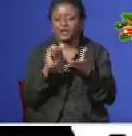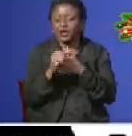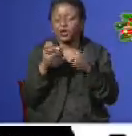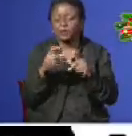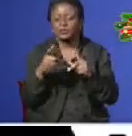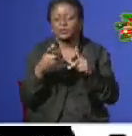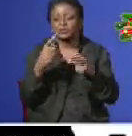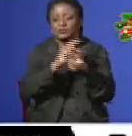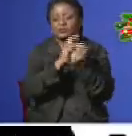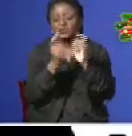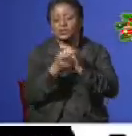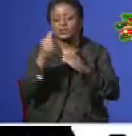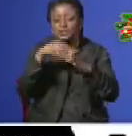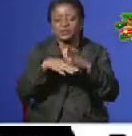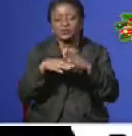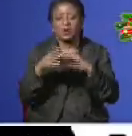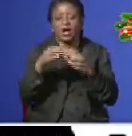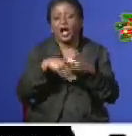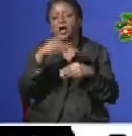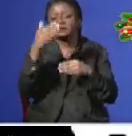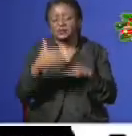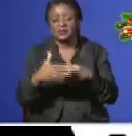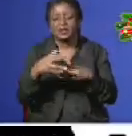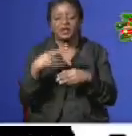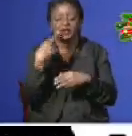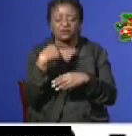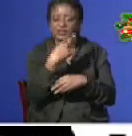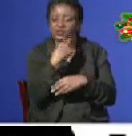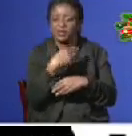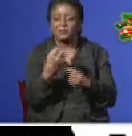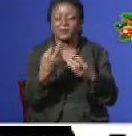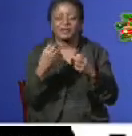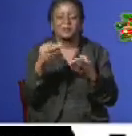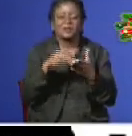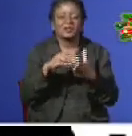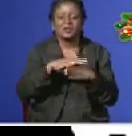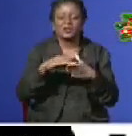The multi-million dollar price tag between